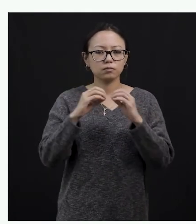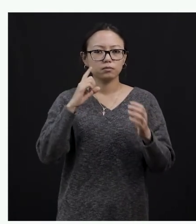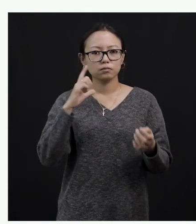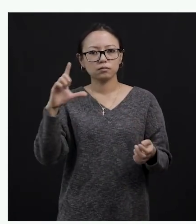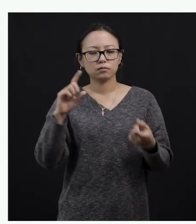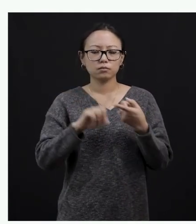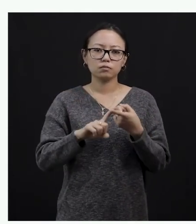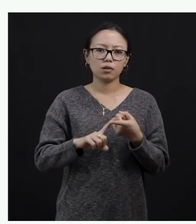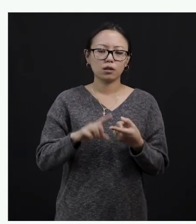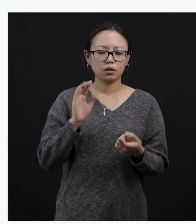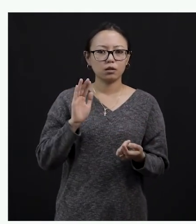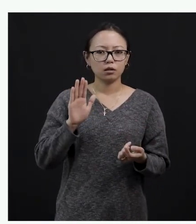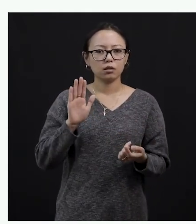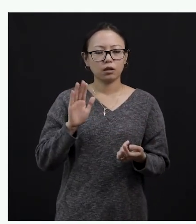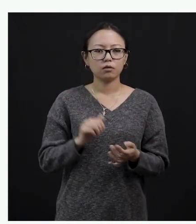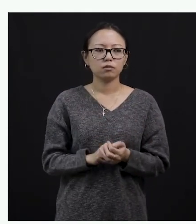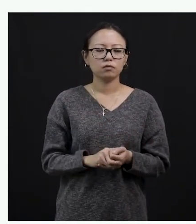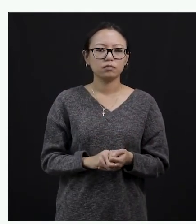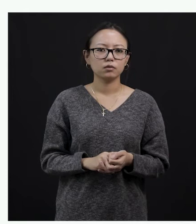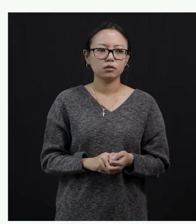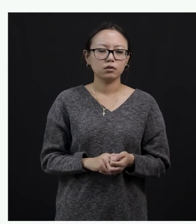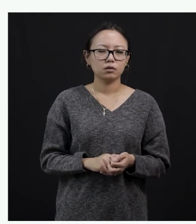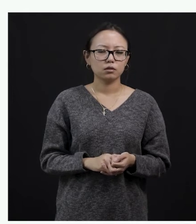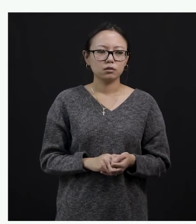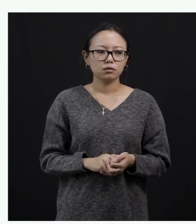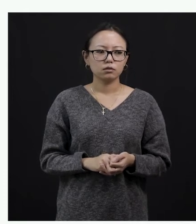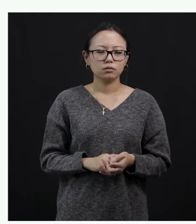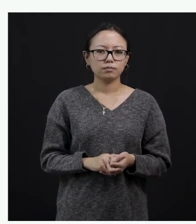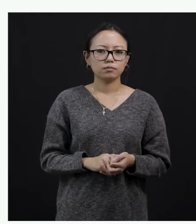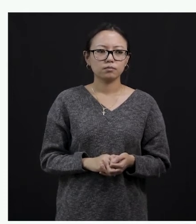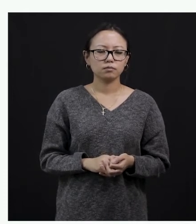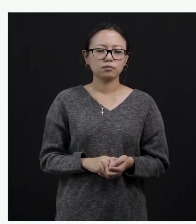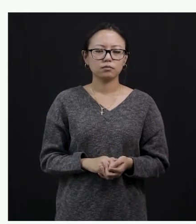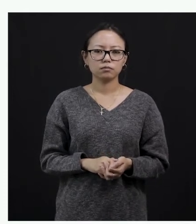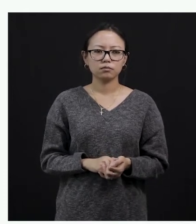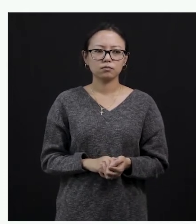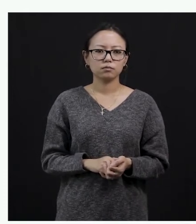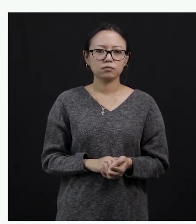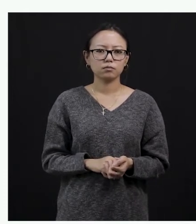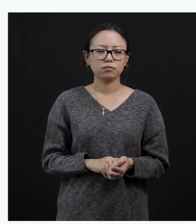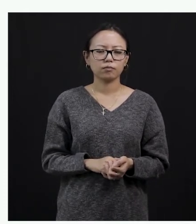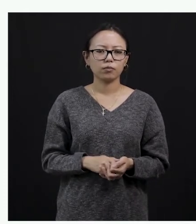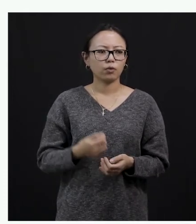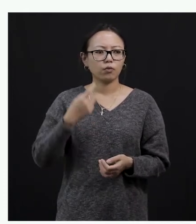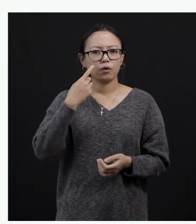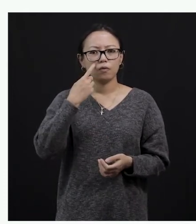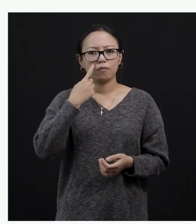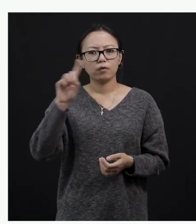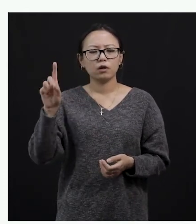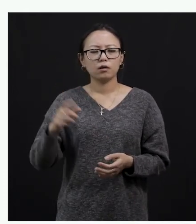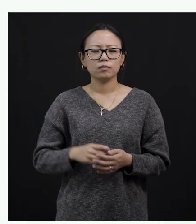form of communication now, right? But so Lidong's father, he again